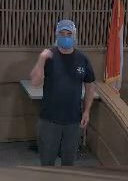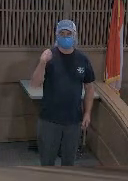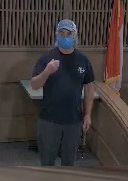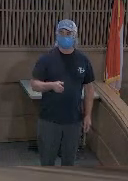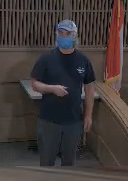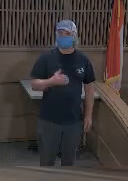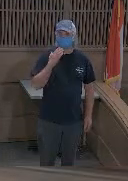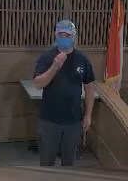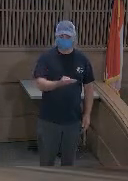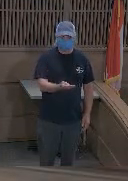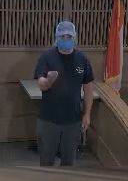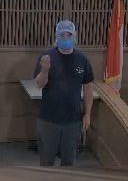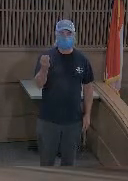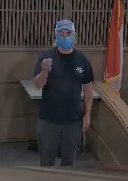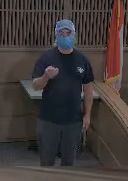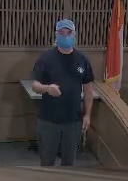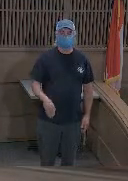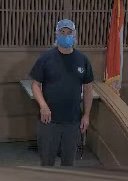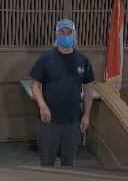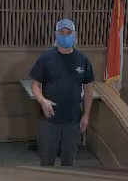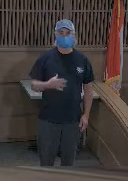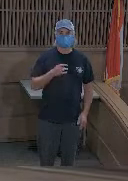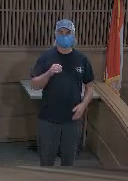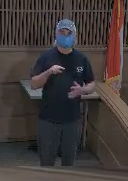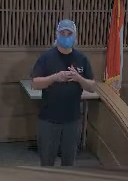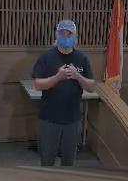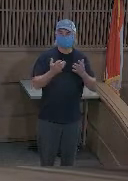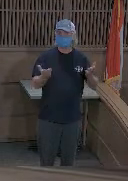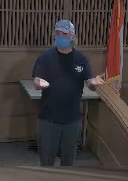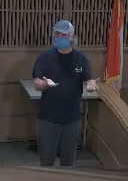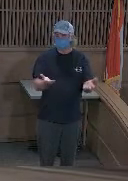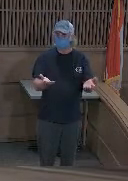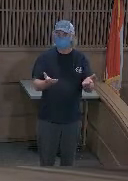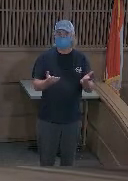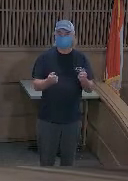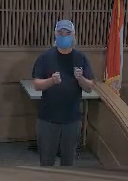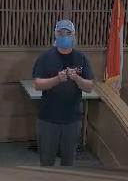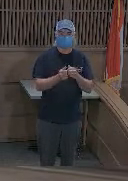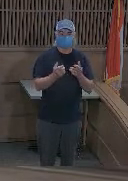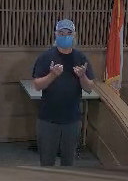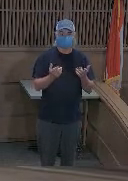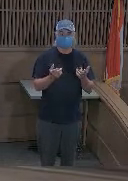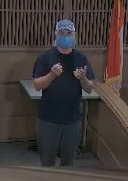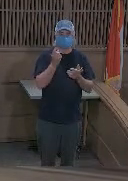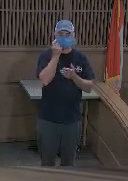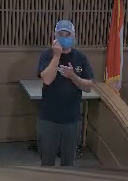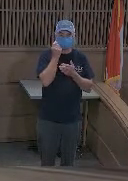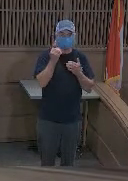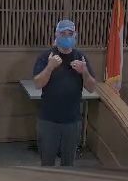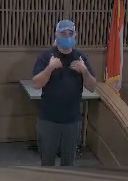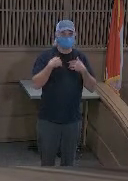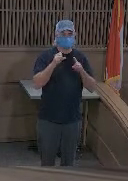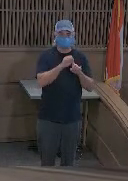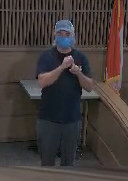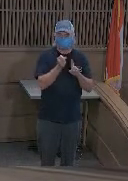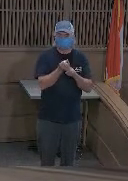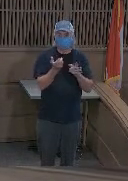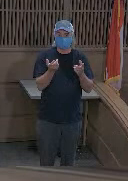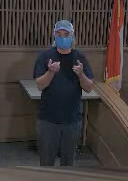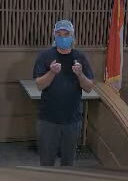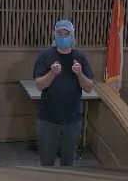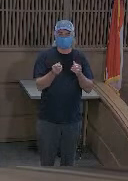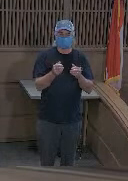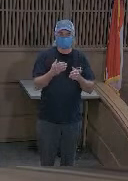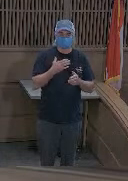Good morning. I'd like to begin. Recent had a situation. Two